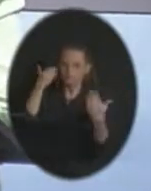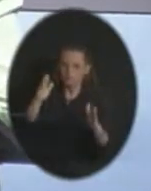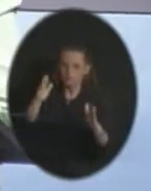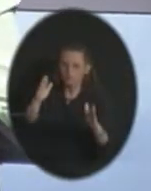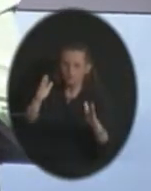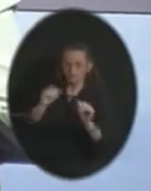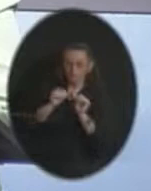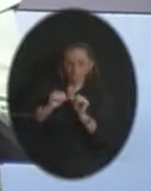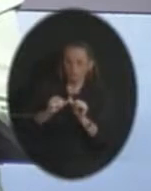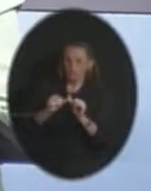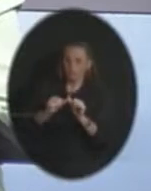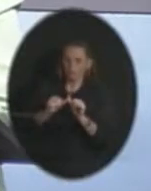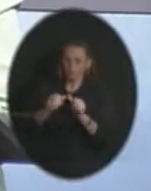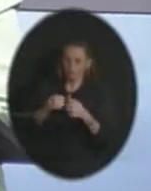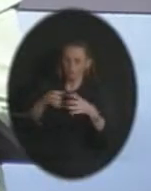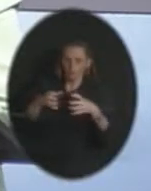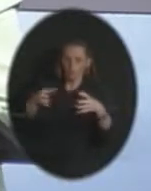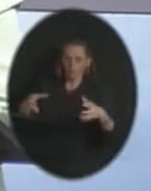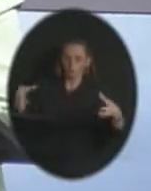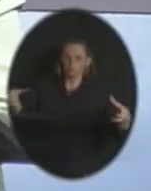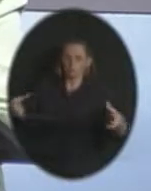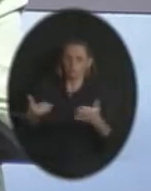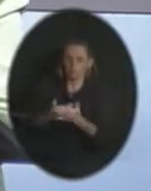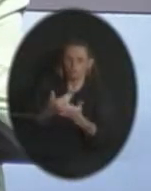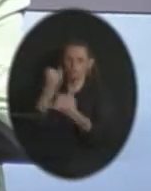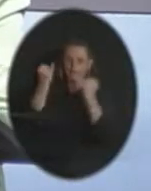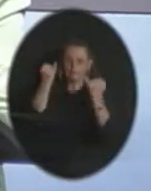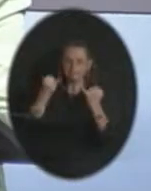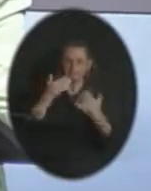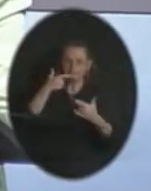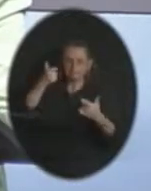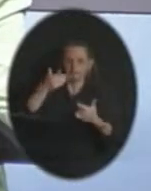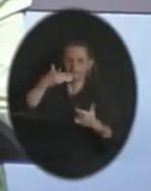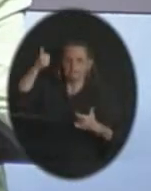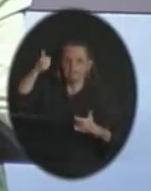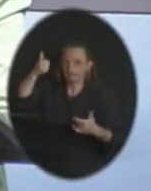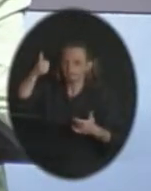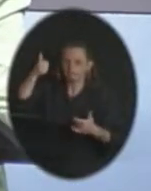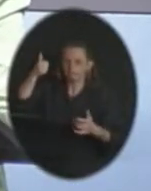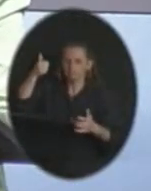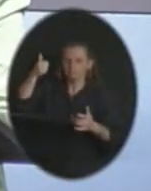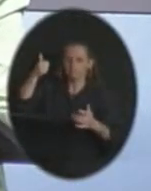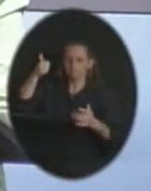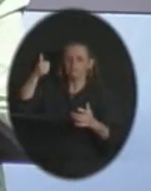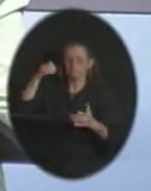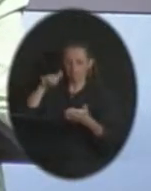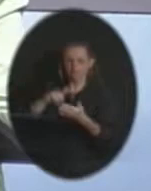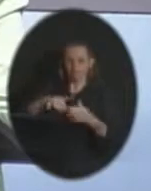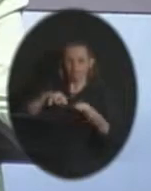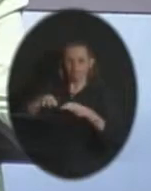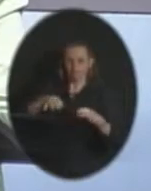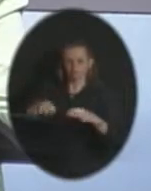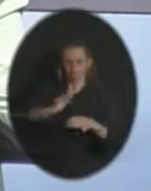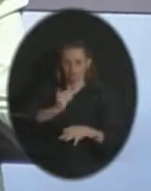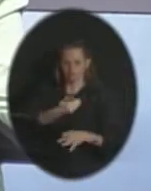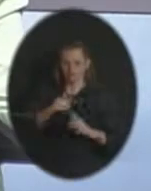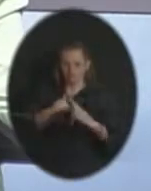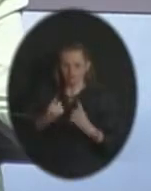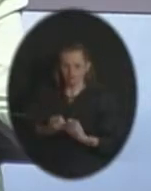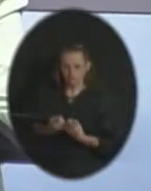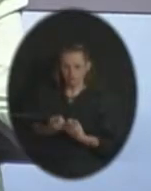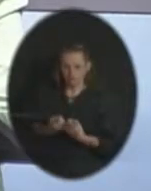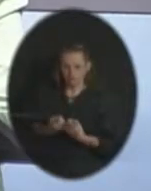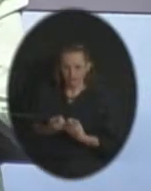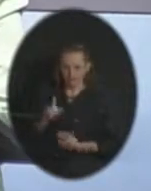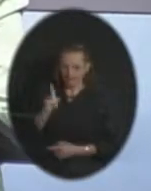new ideas and do bigger and better things for the school district. And I think that so describes us, and asking that question, are we